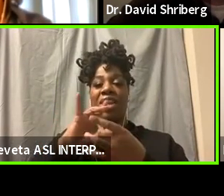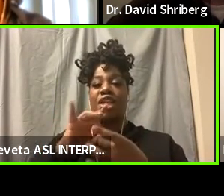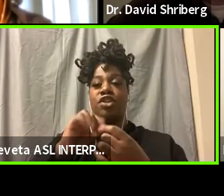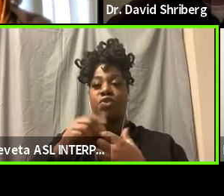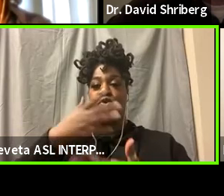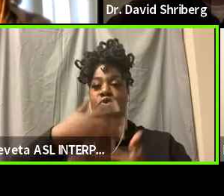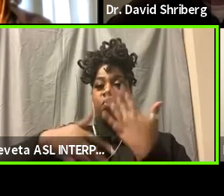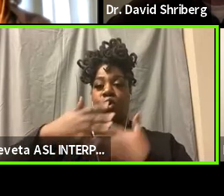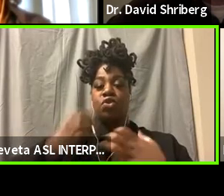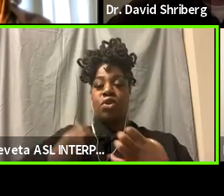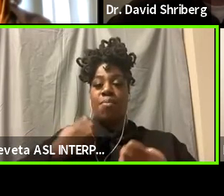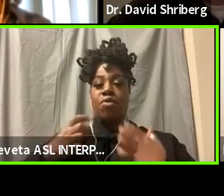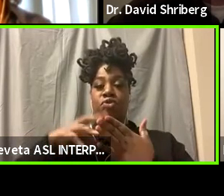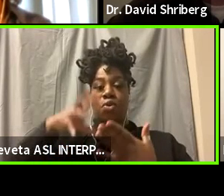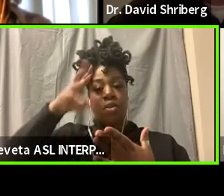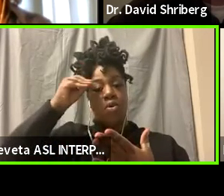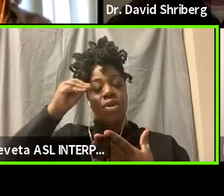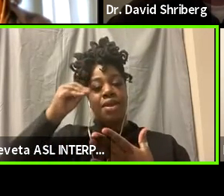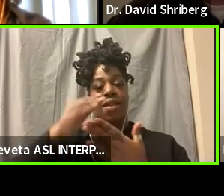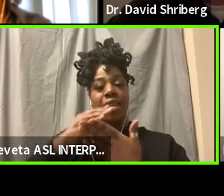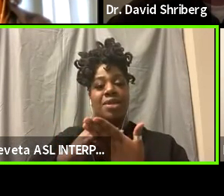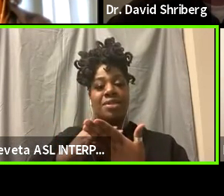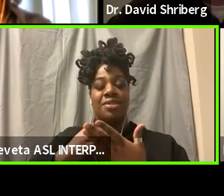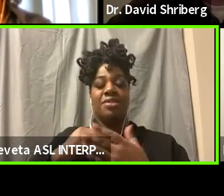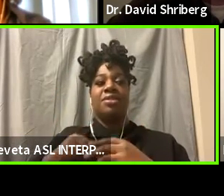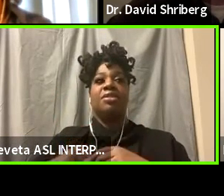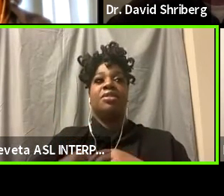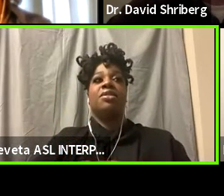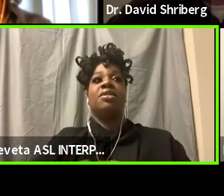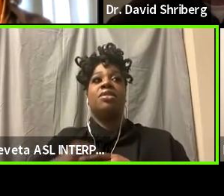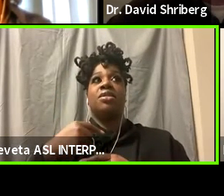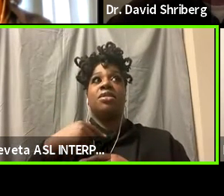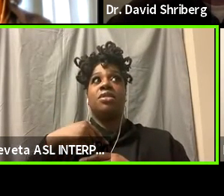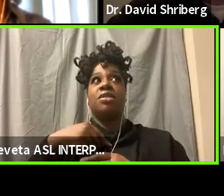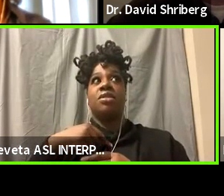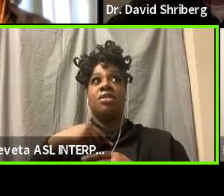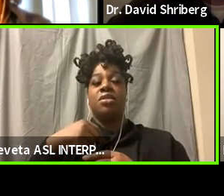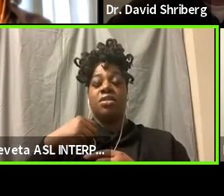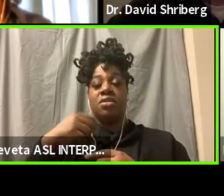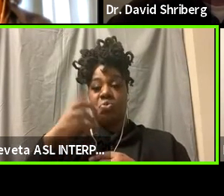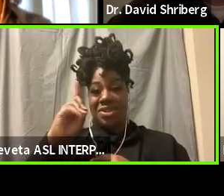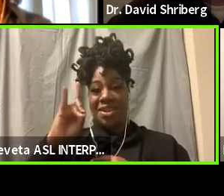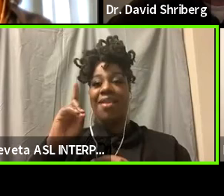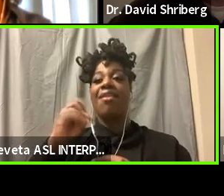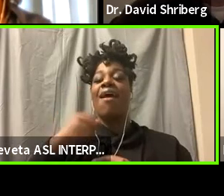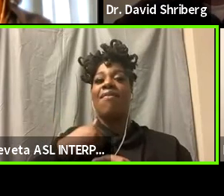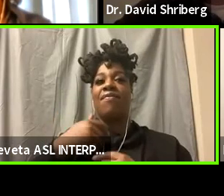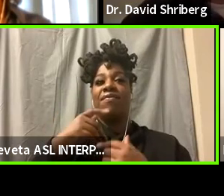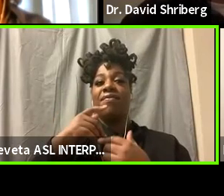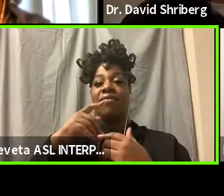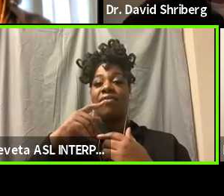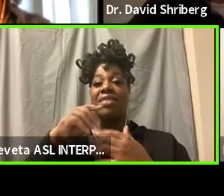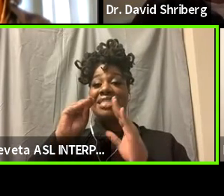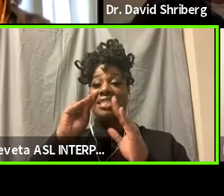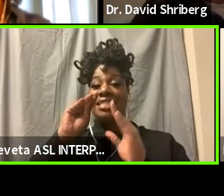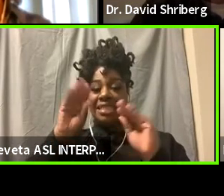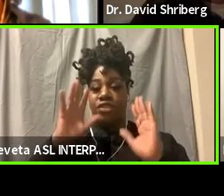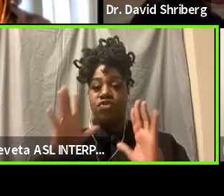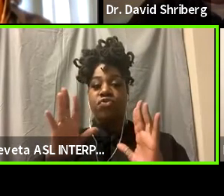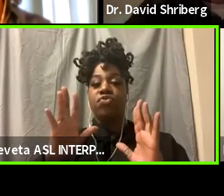during COVID-19 was that we actually had teachers at the elementary level implementing those